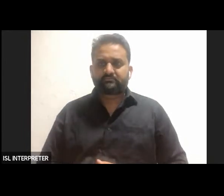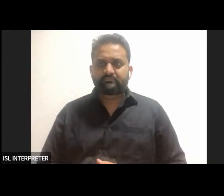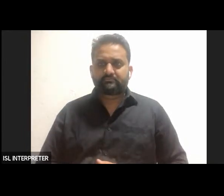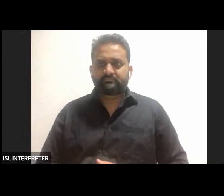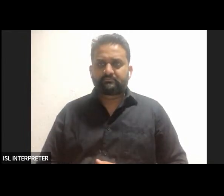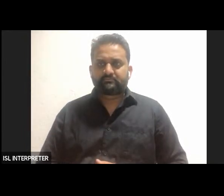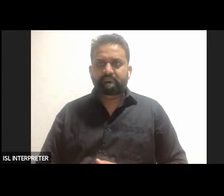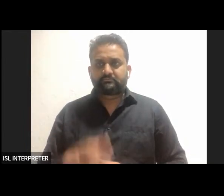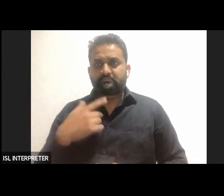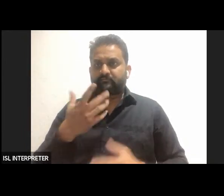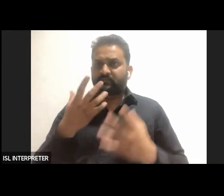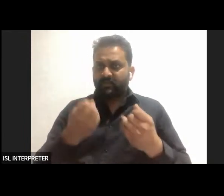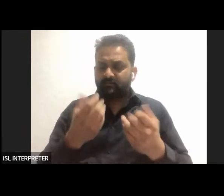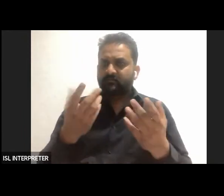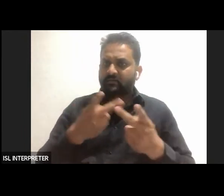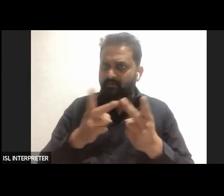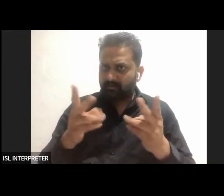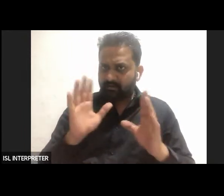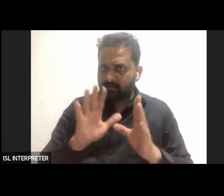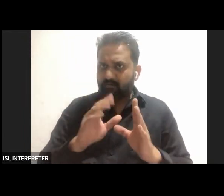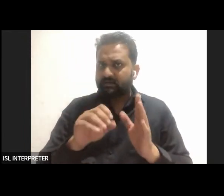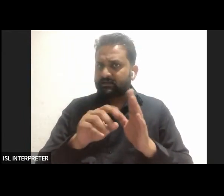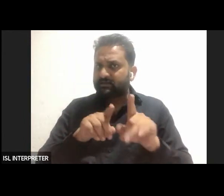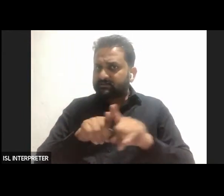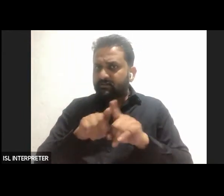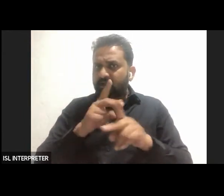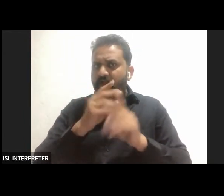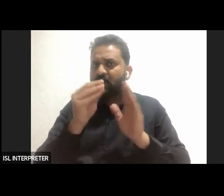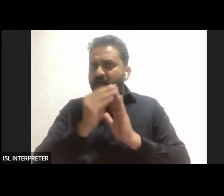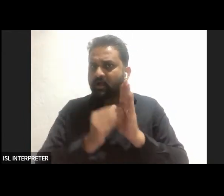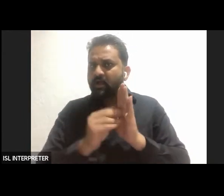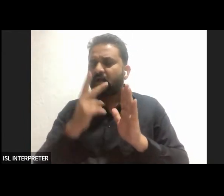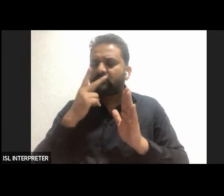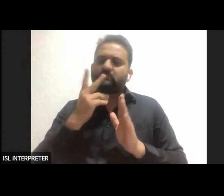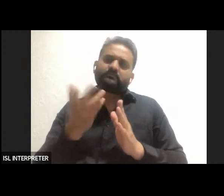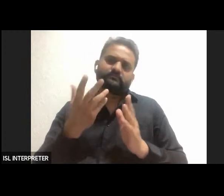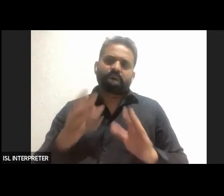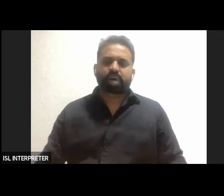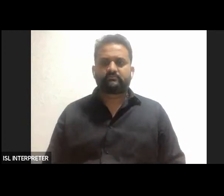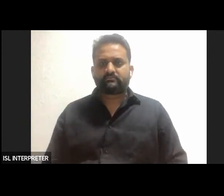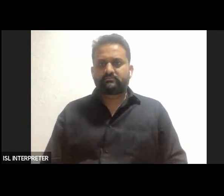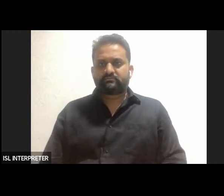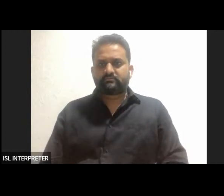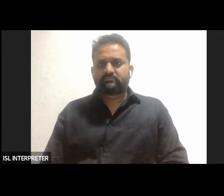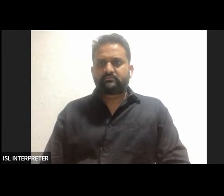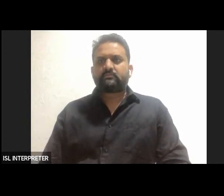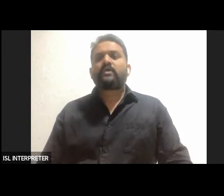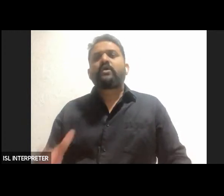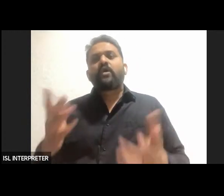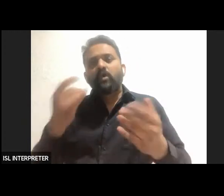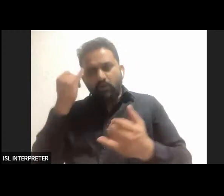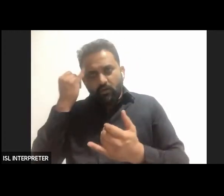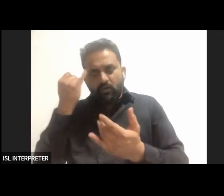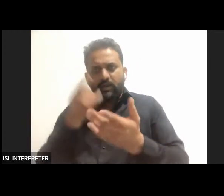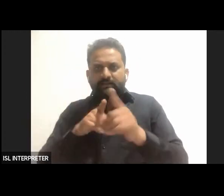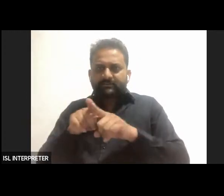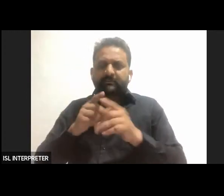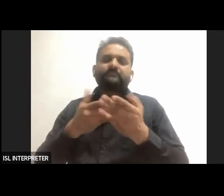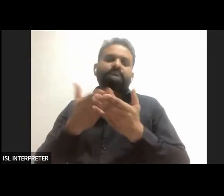whether we have any sample for you to follow or suggested sample in that